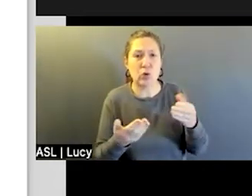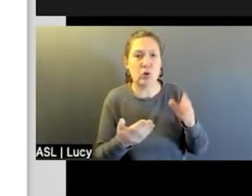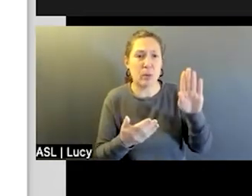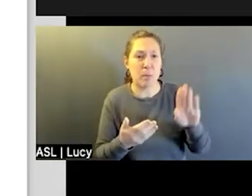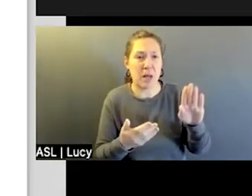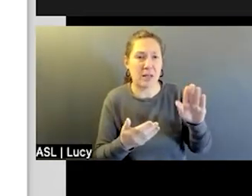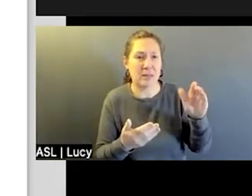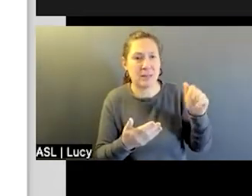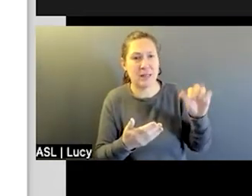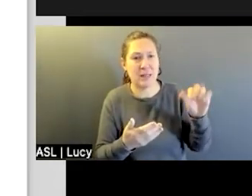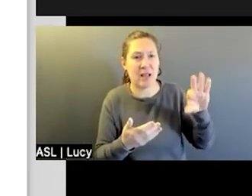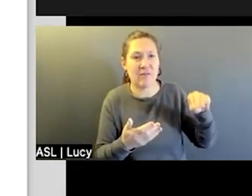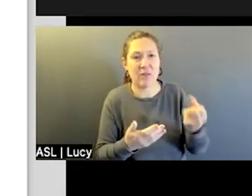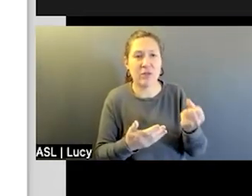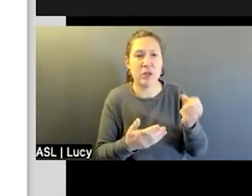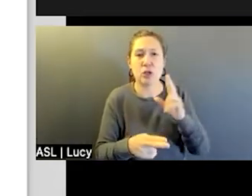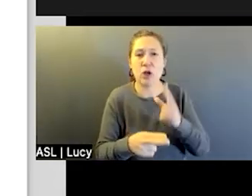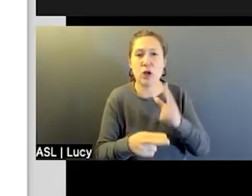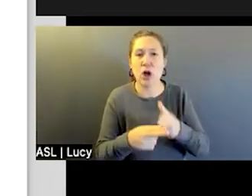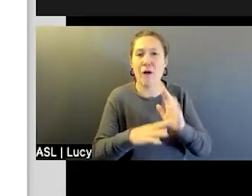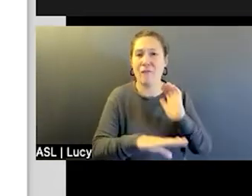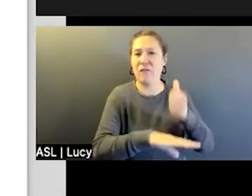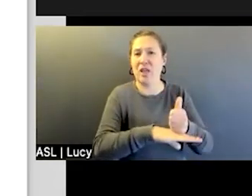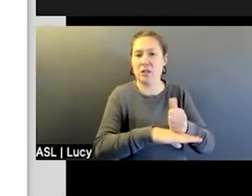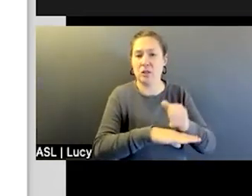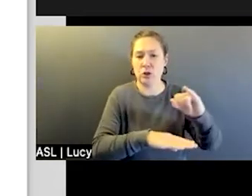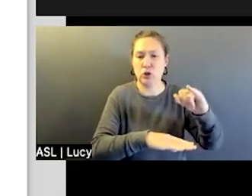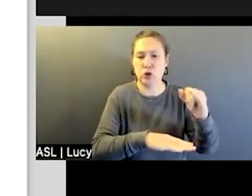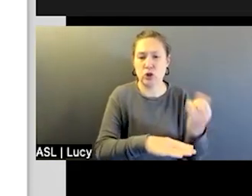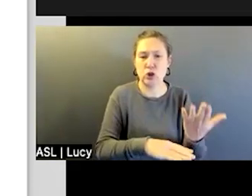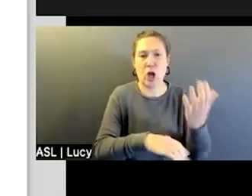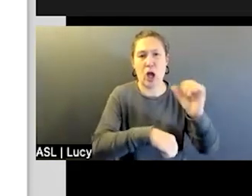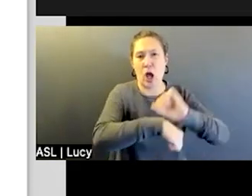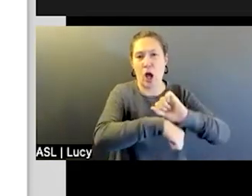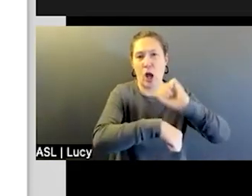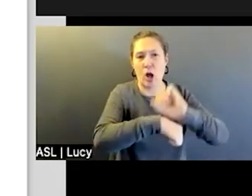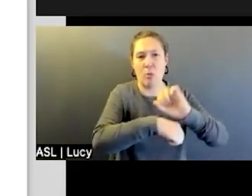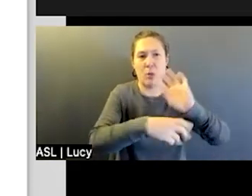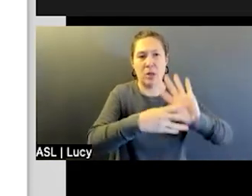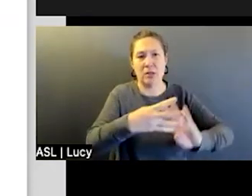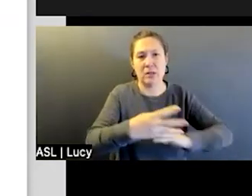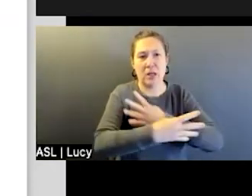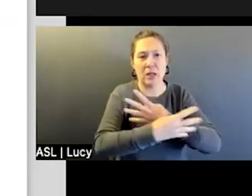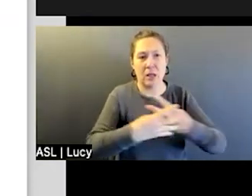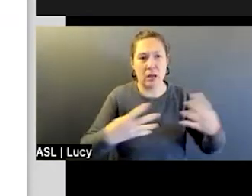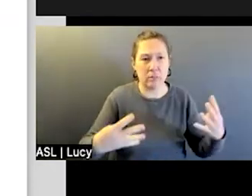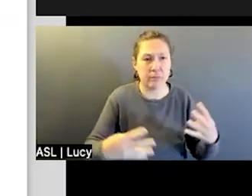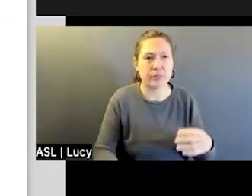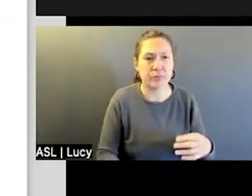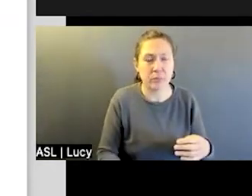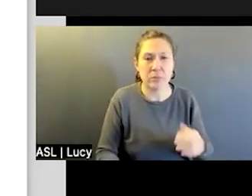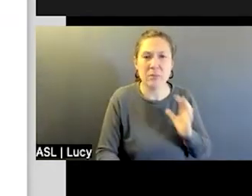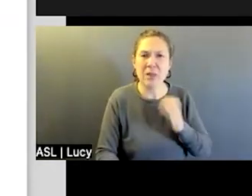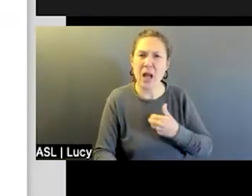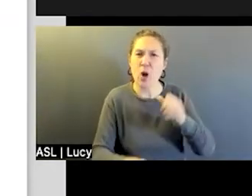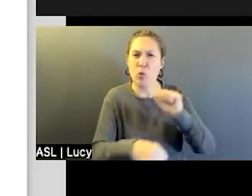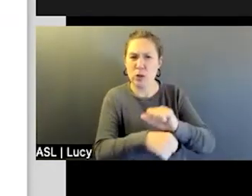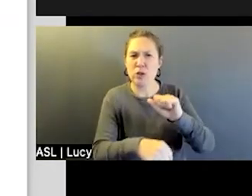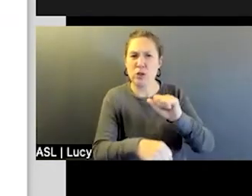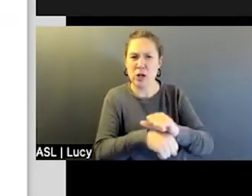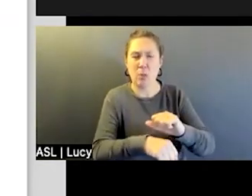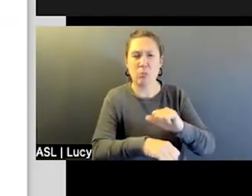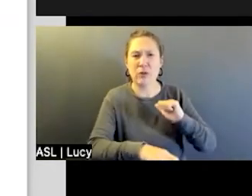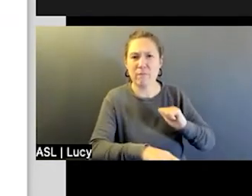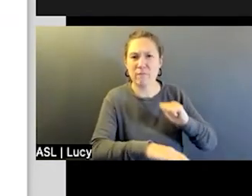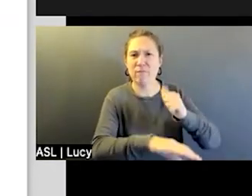scheduling. Of course, our jobs are the accompaniments, and they are fixed because we have